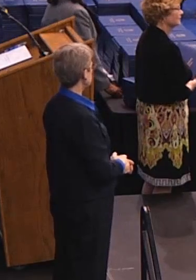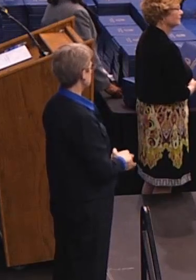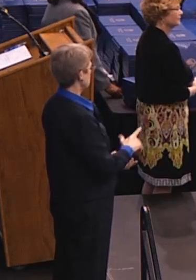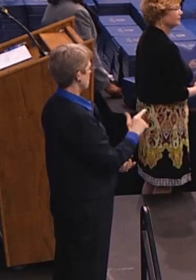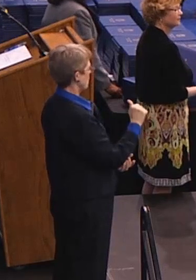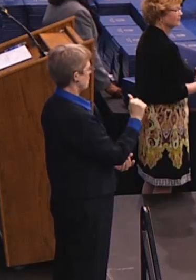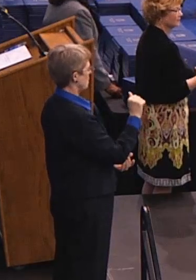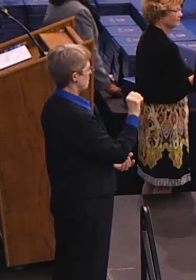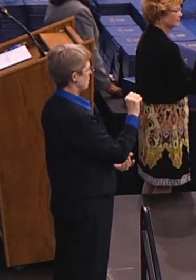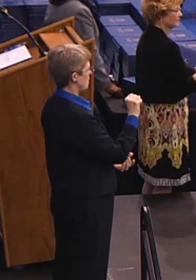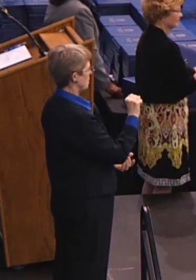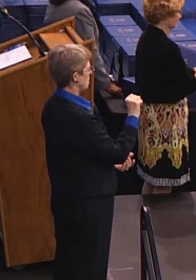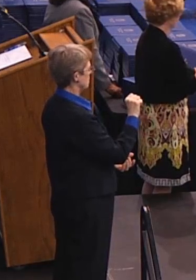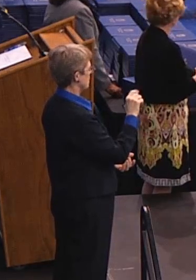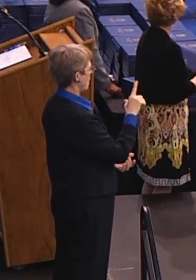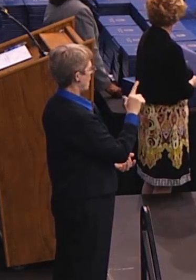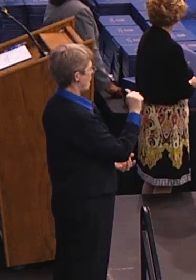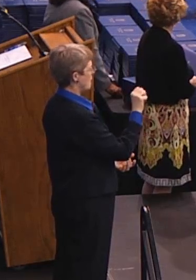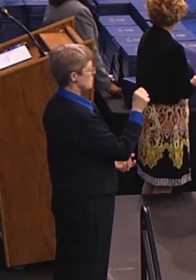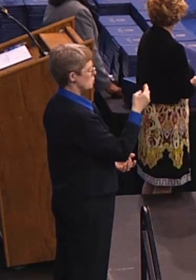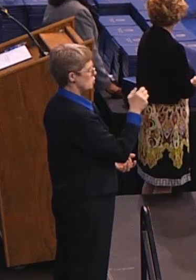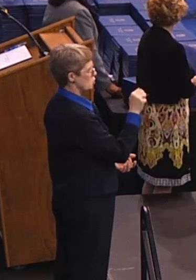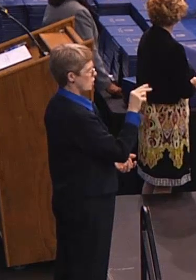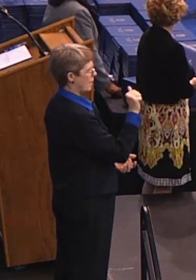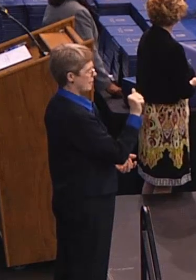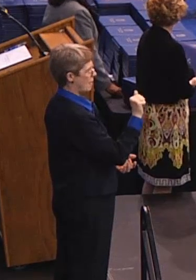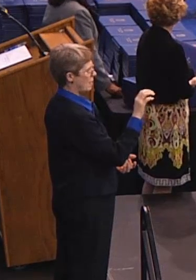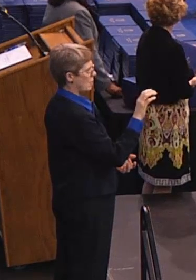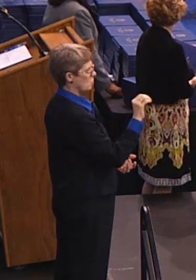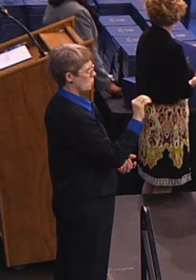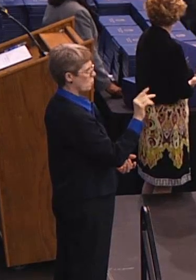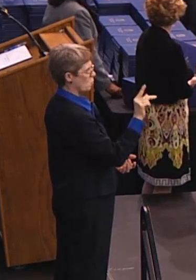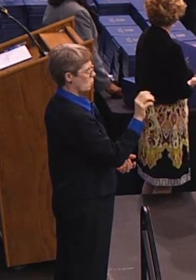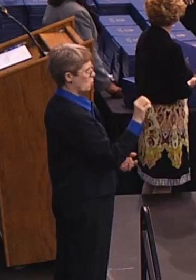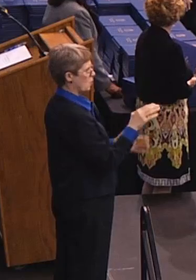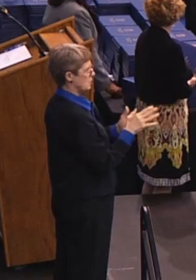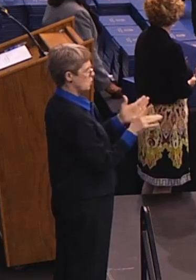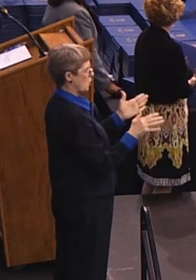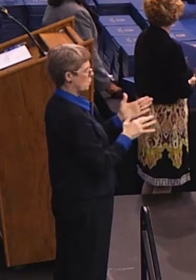Lashana Diane Cook, General Studies, cum laude.